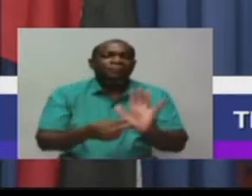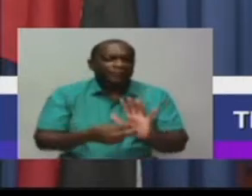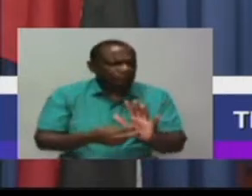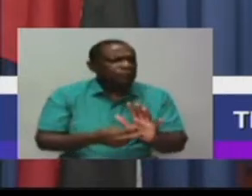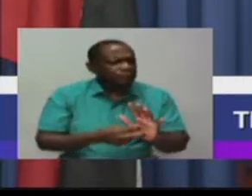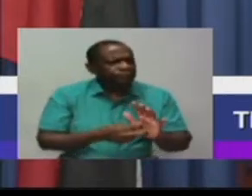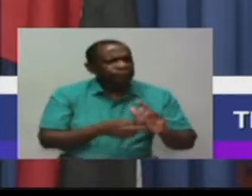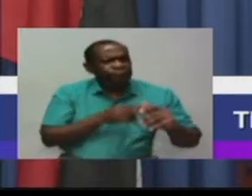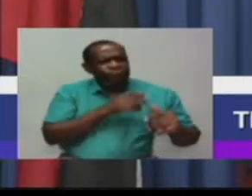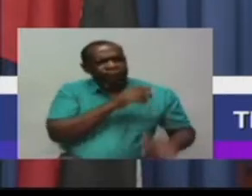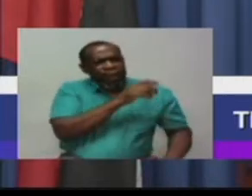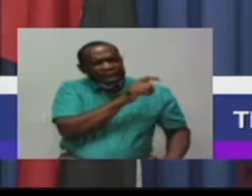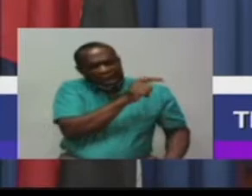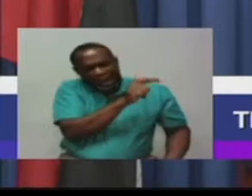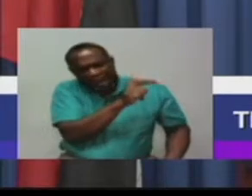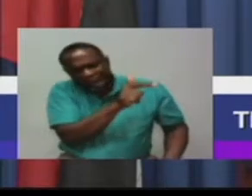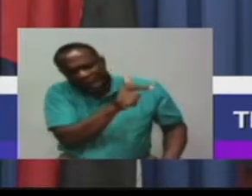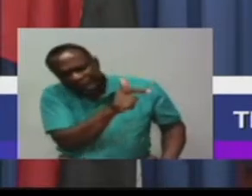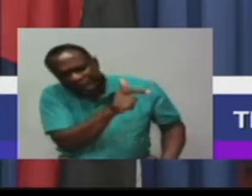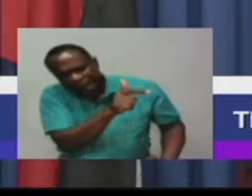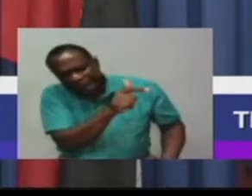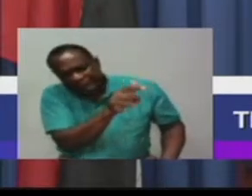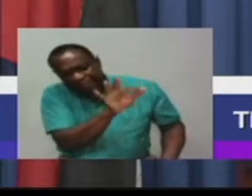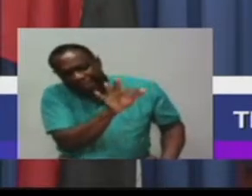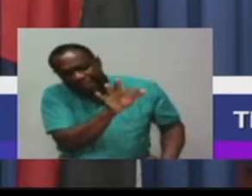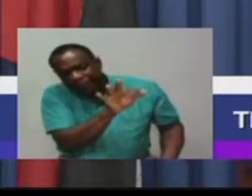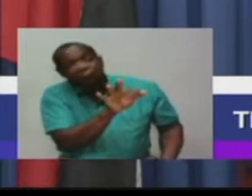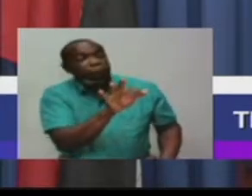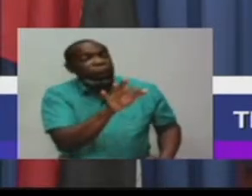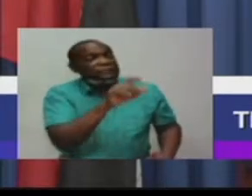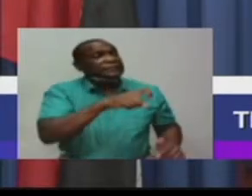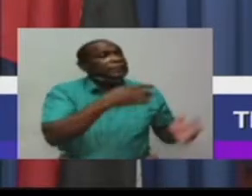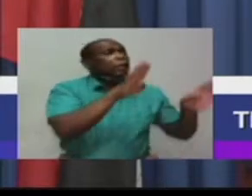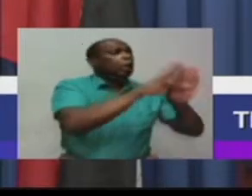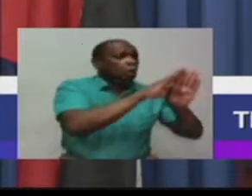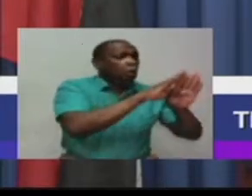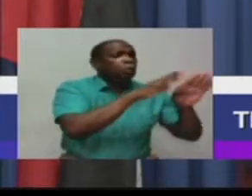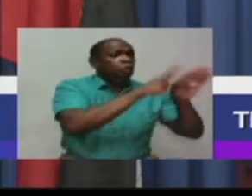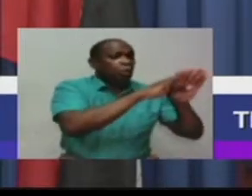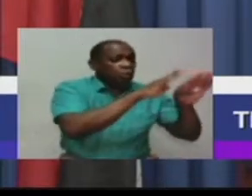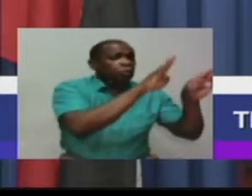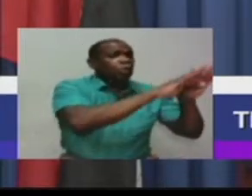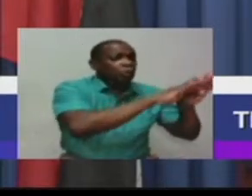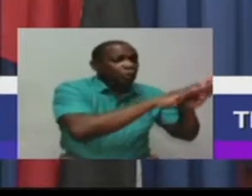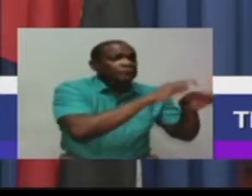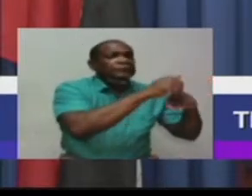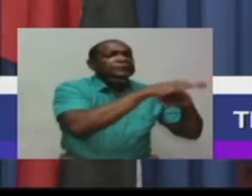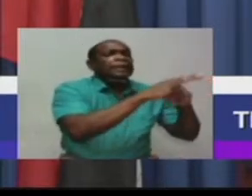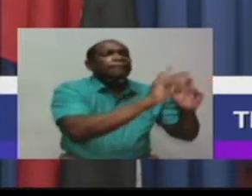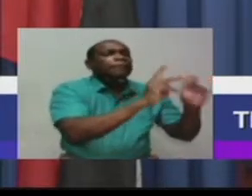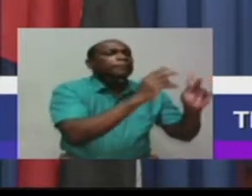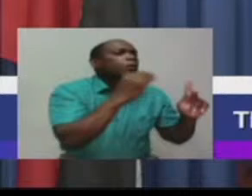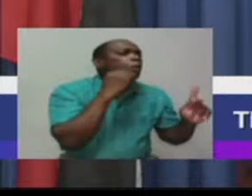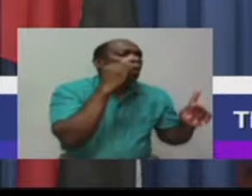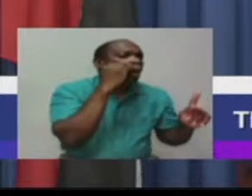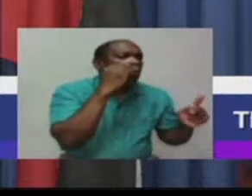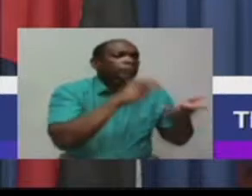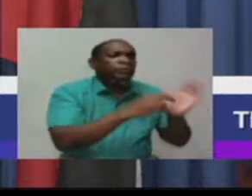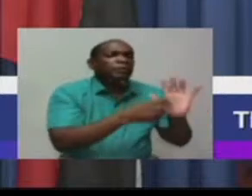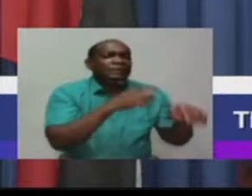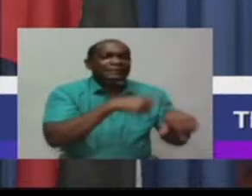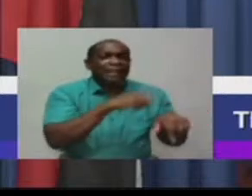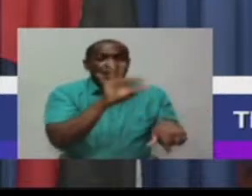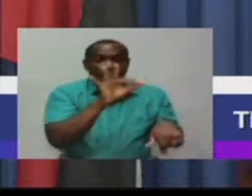are not outside. That is because of the purpose of the curfew. I explained